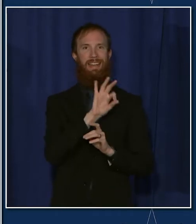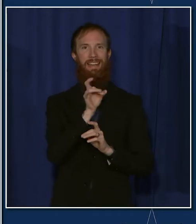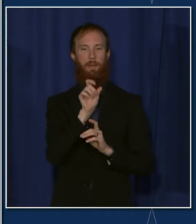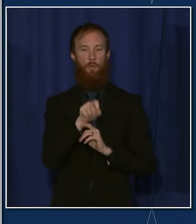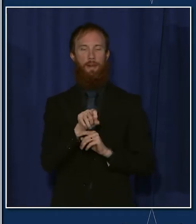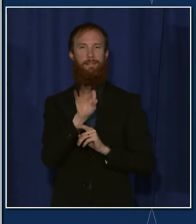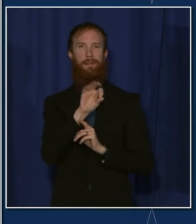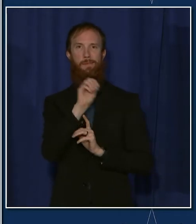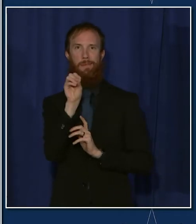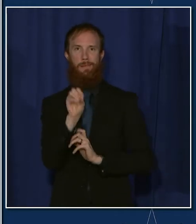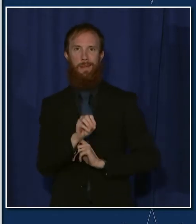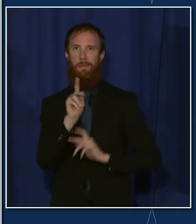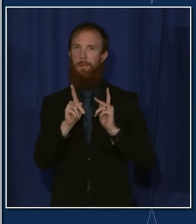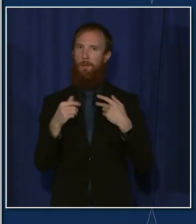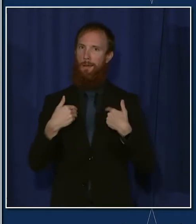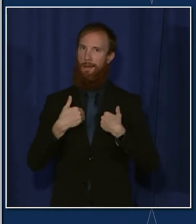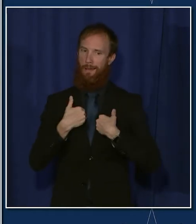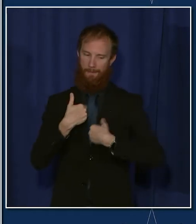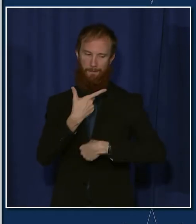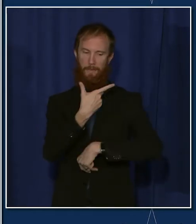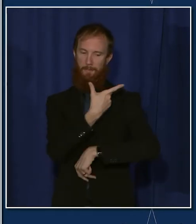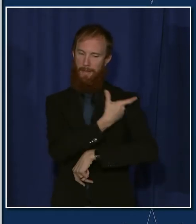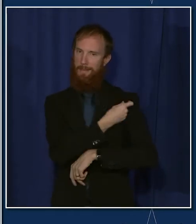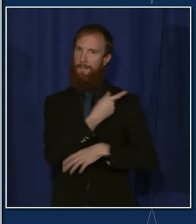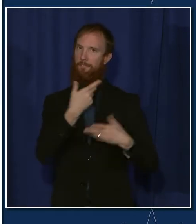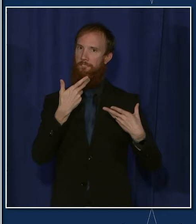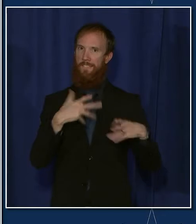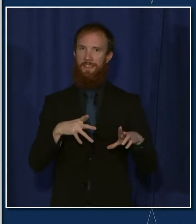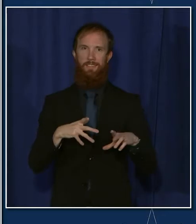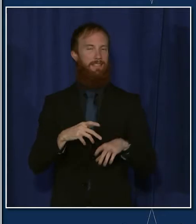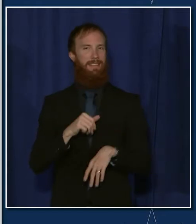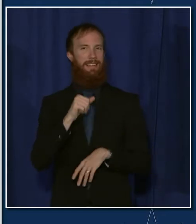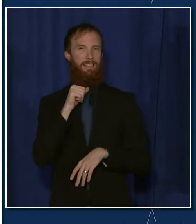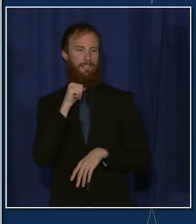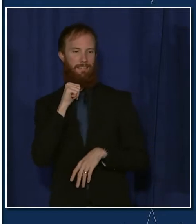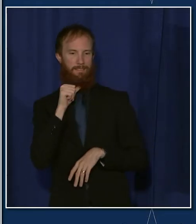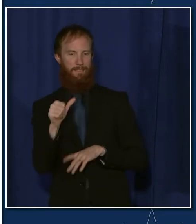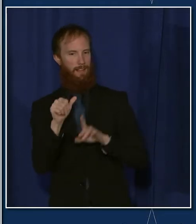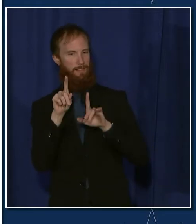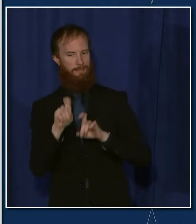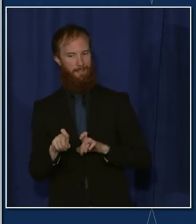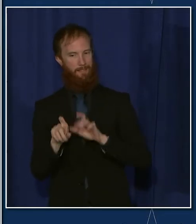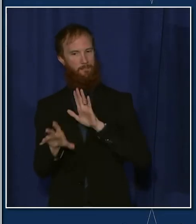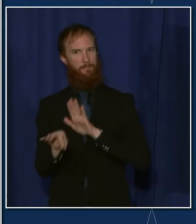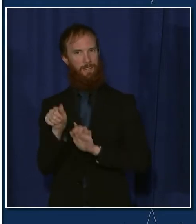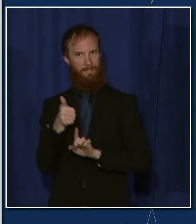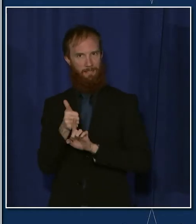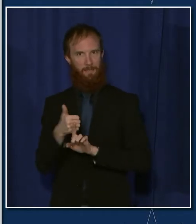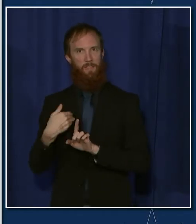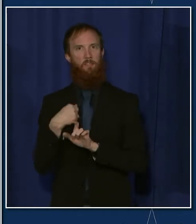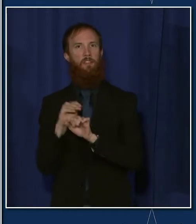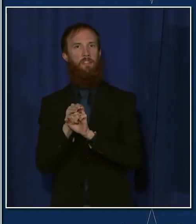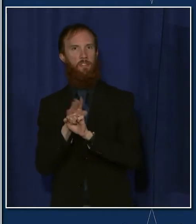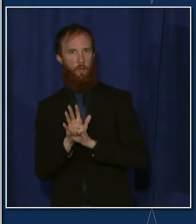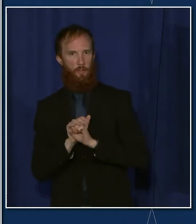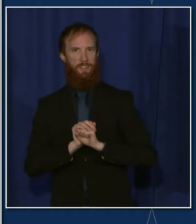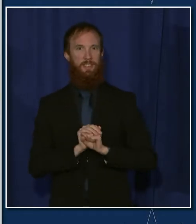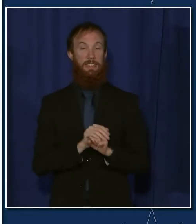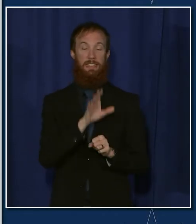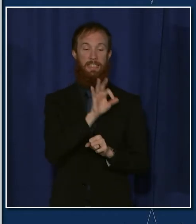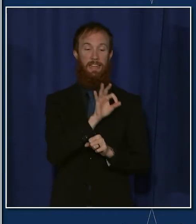98.9% of fully vaccinated Chicagoans have not tested positive for COVID-19 after being vaccinated. More